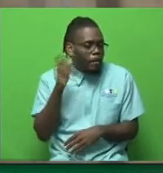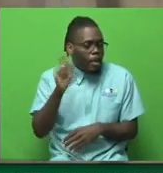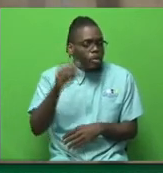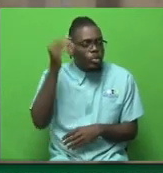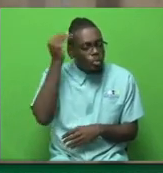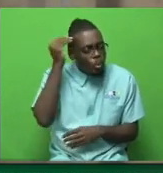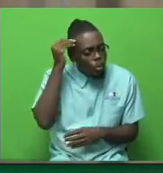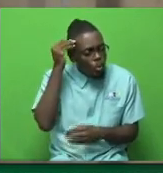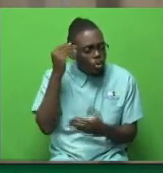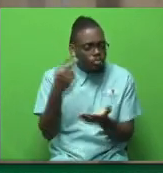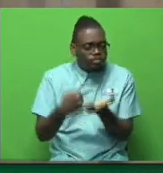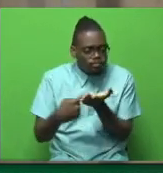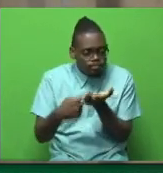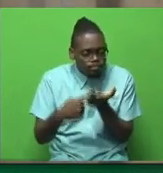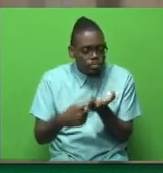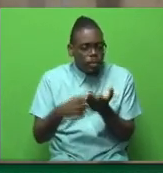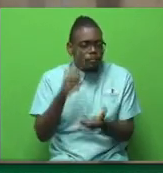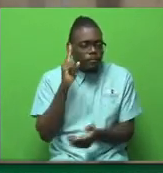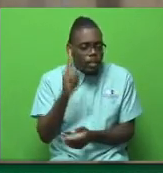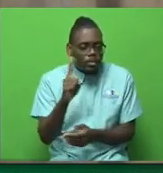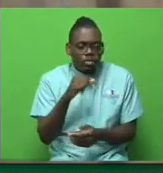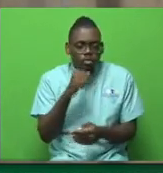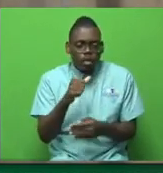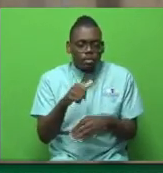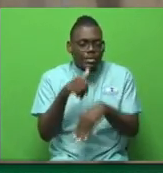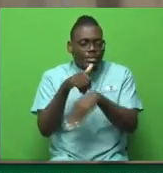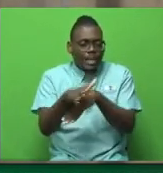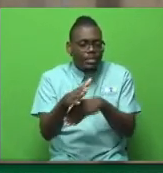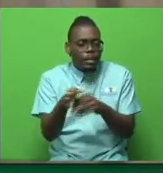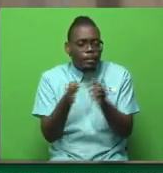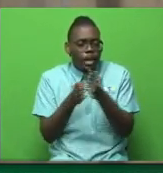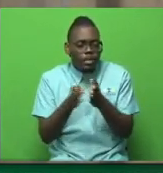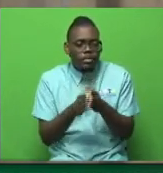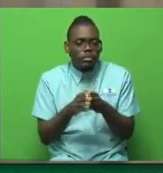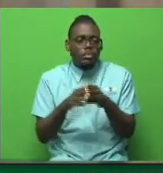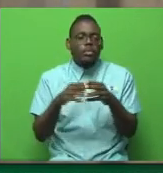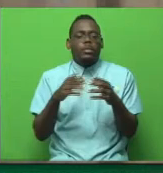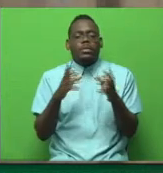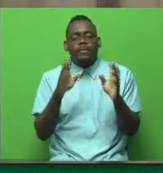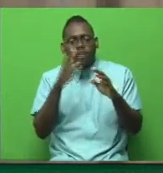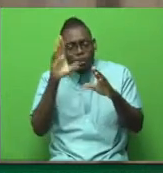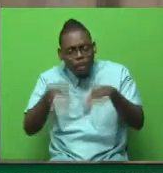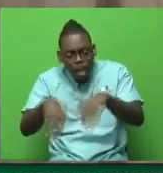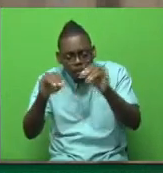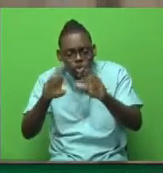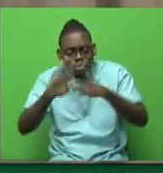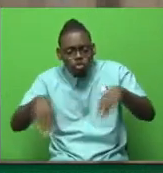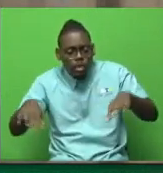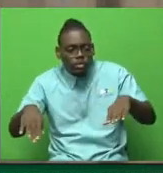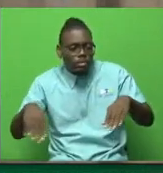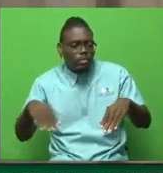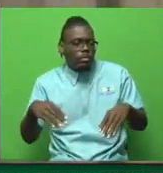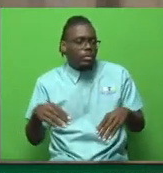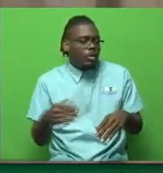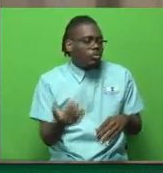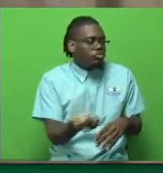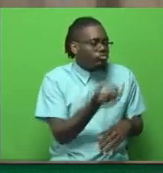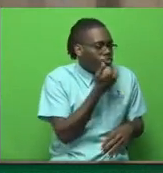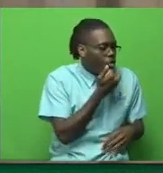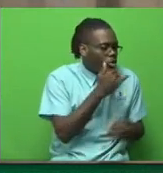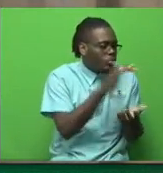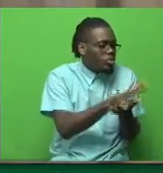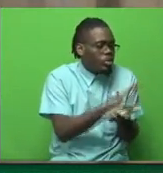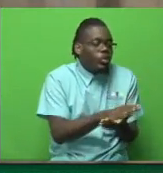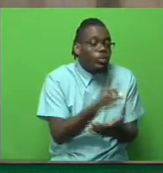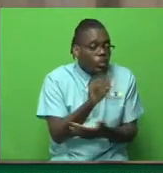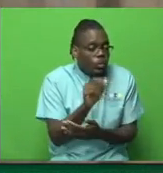you're not sending buses to go from point A to point Beyond each other not going to school here okay so that you have to be when we ask